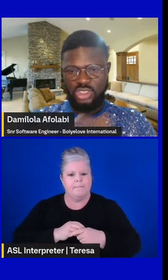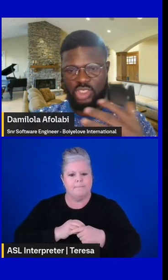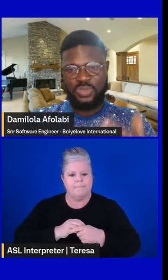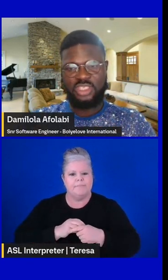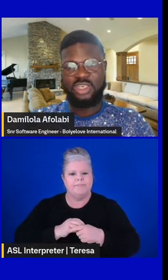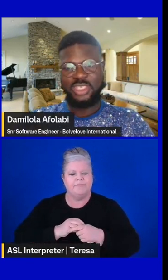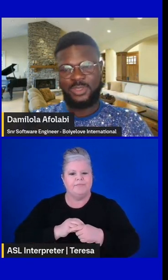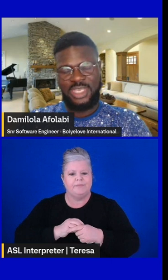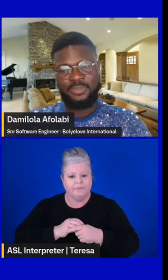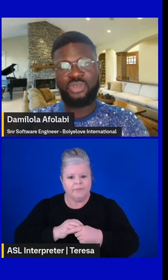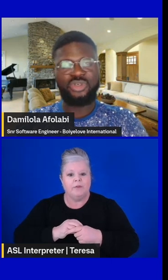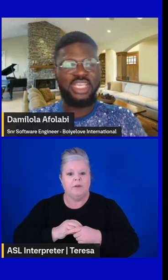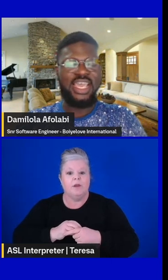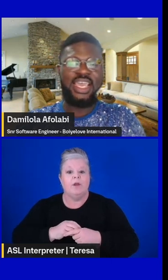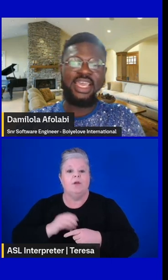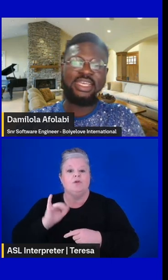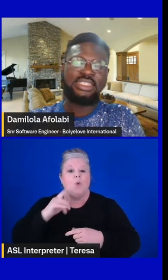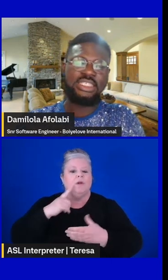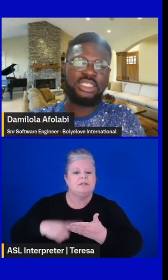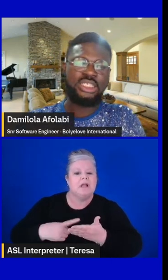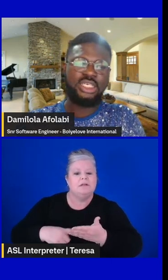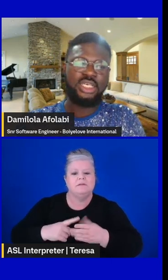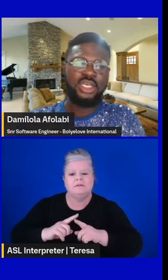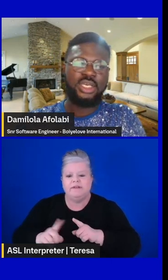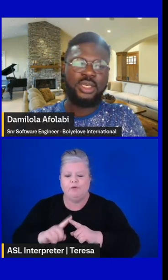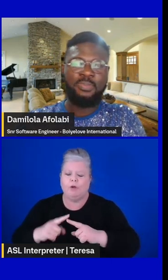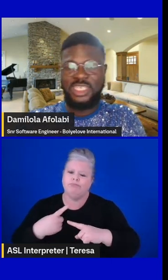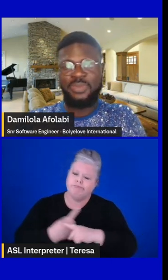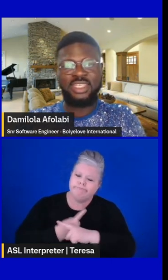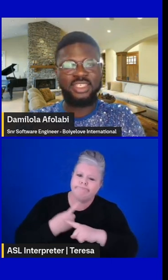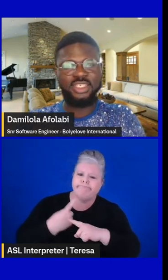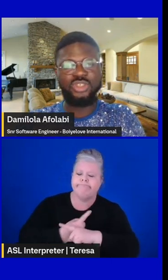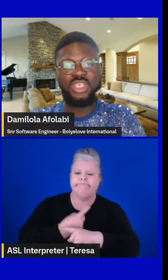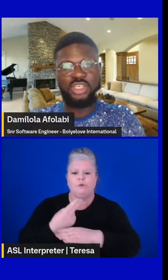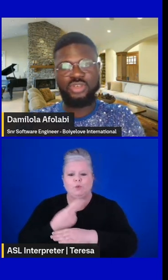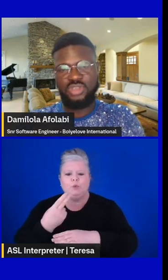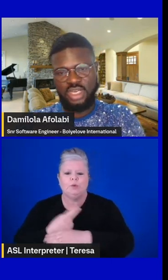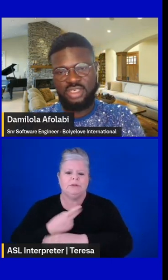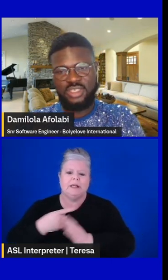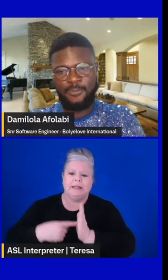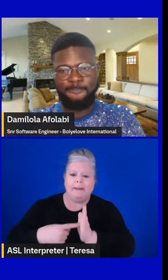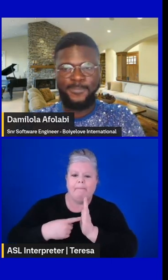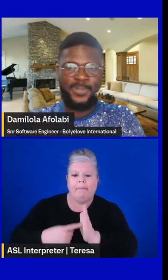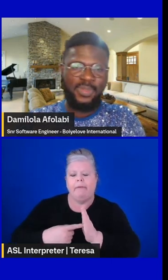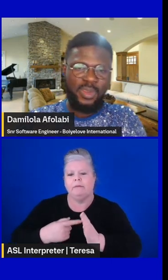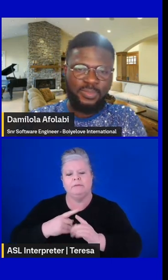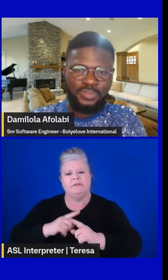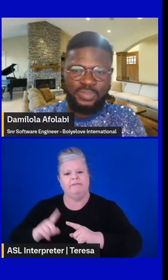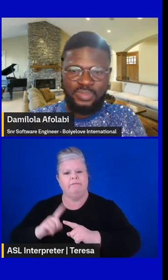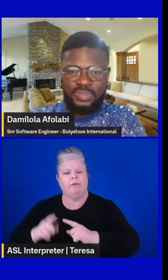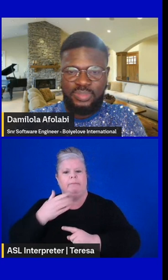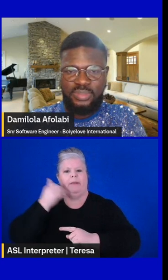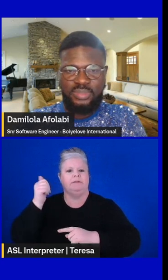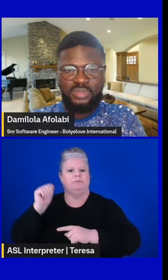We'll discuss practical examples and best practices to get you started.